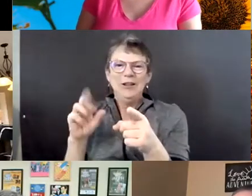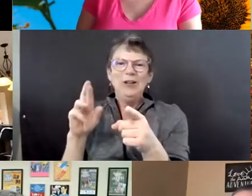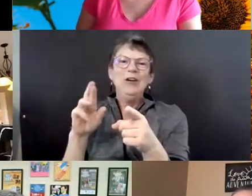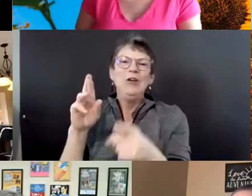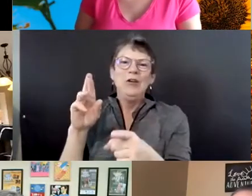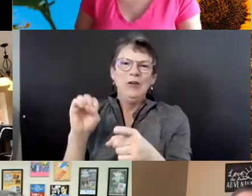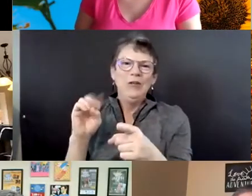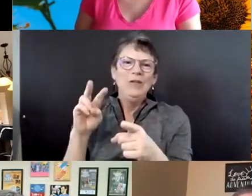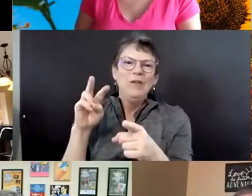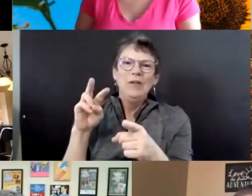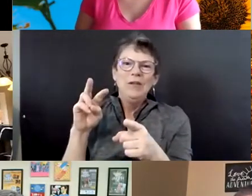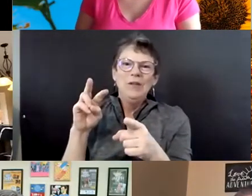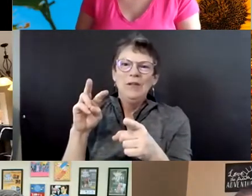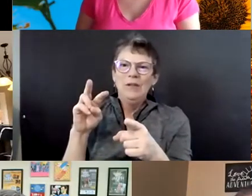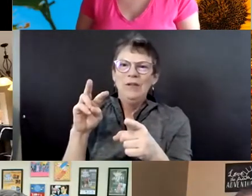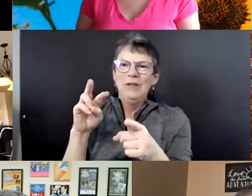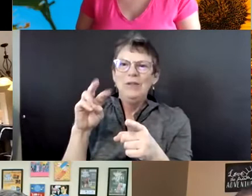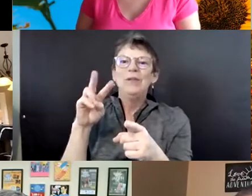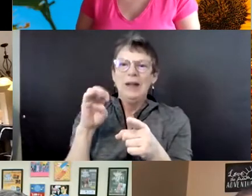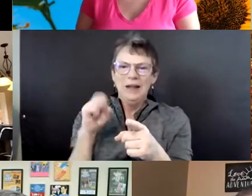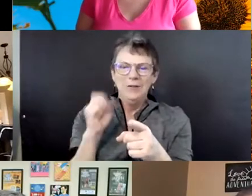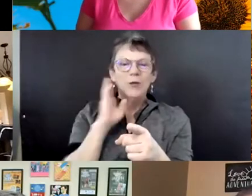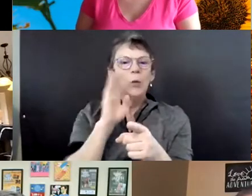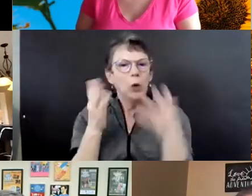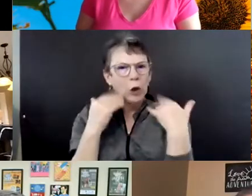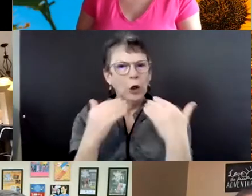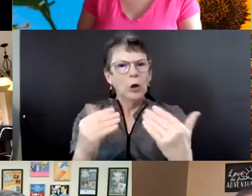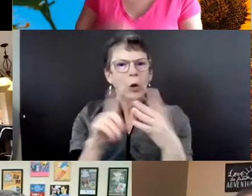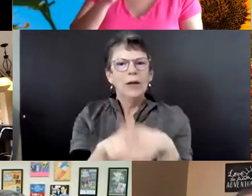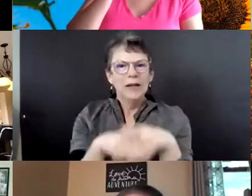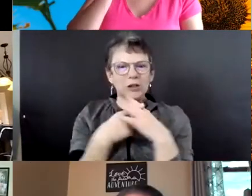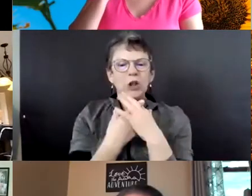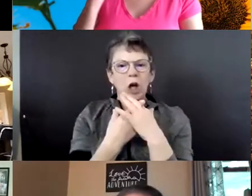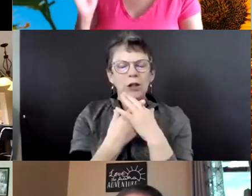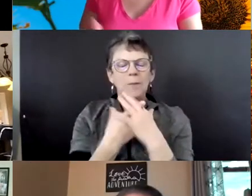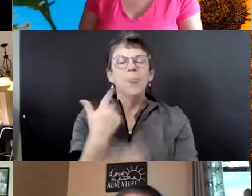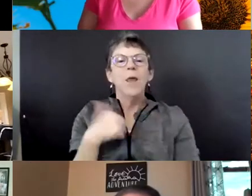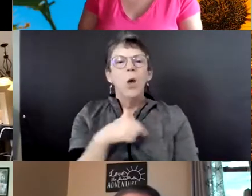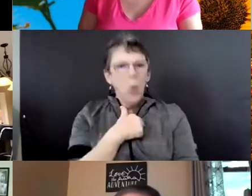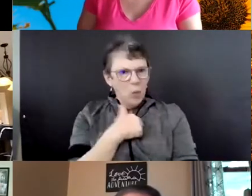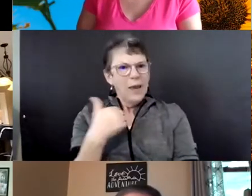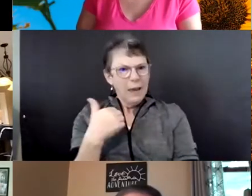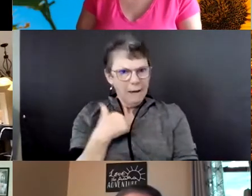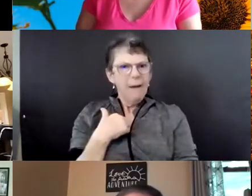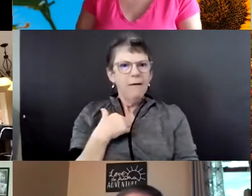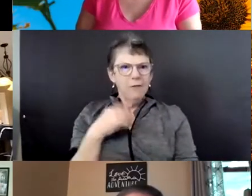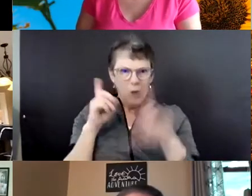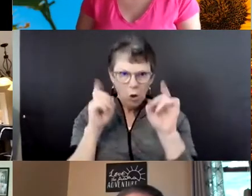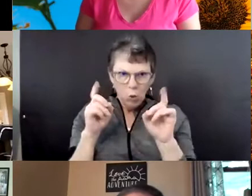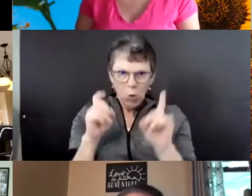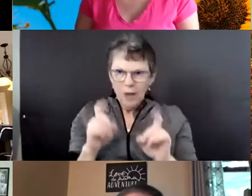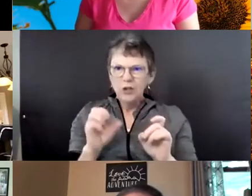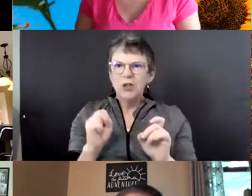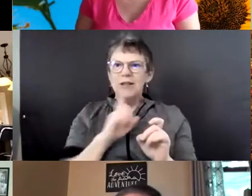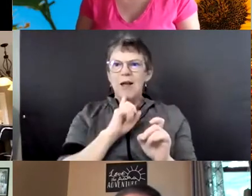you. And we're going to go ahead and get started. We have a set of questions that speak directly to a lot of